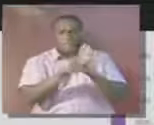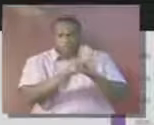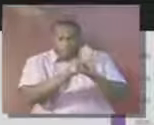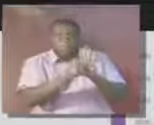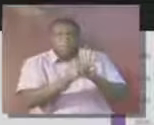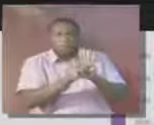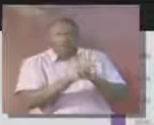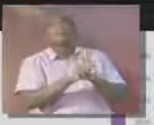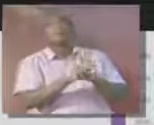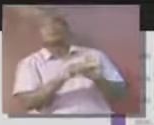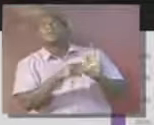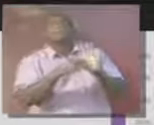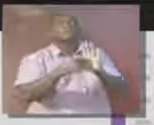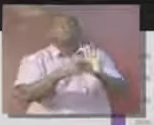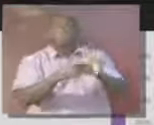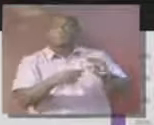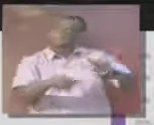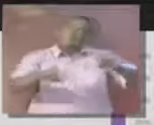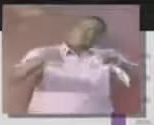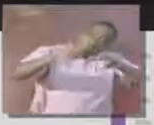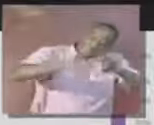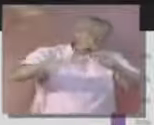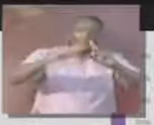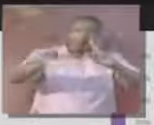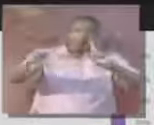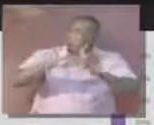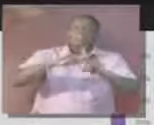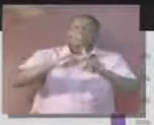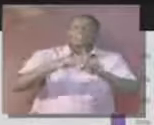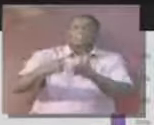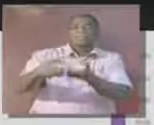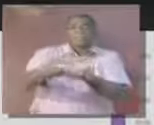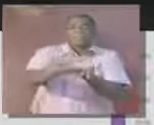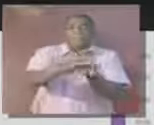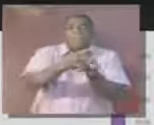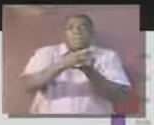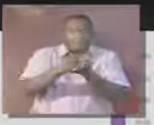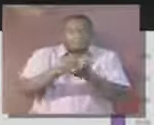rising positivity of the samples that we are getting. Rising